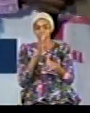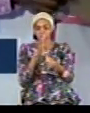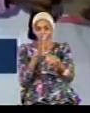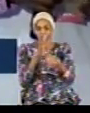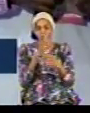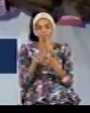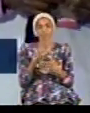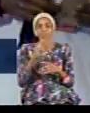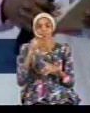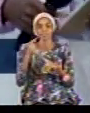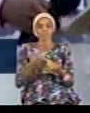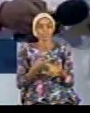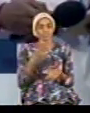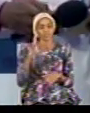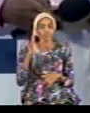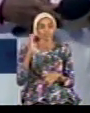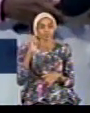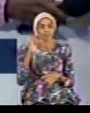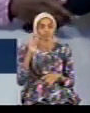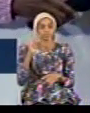Benue State.